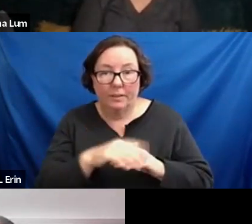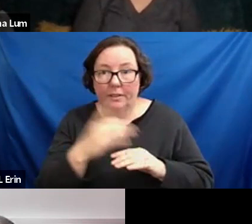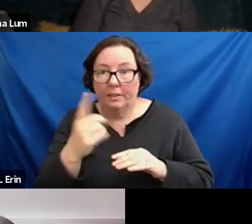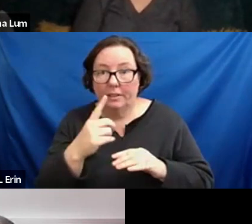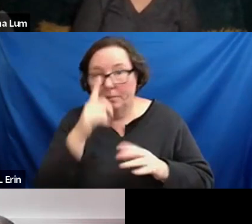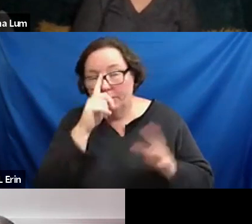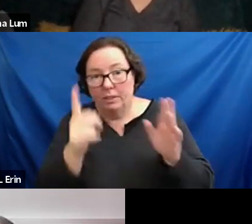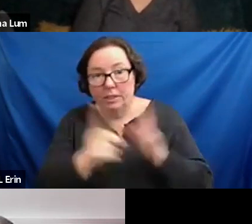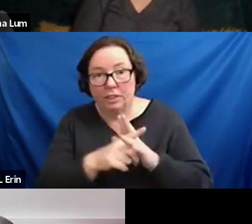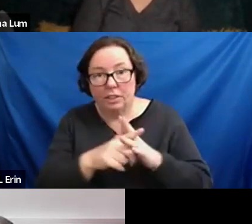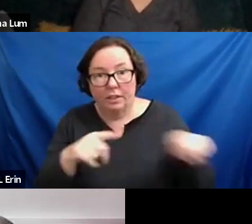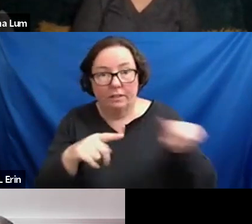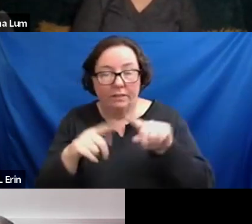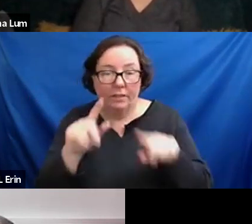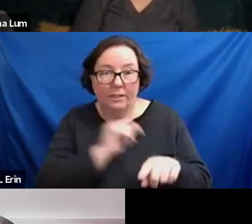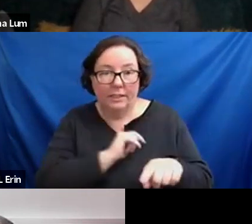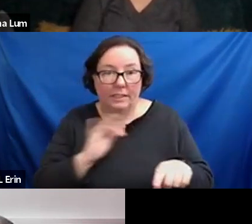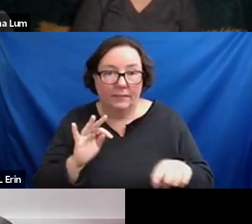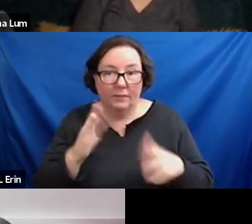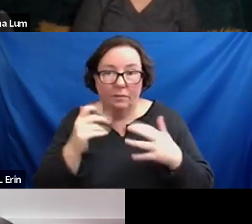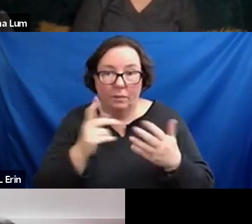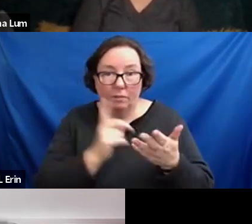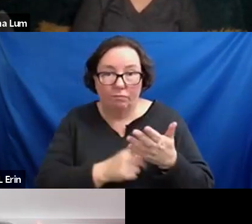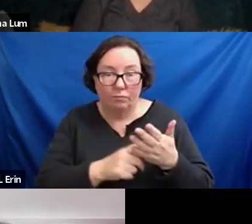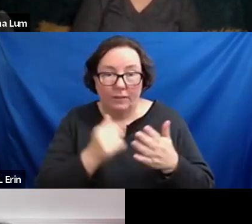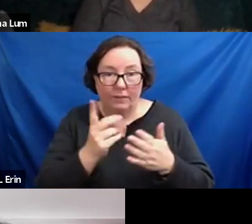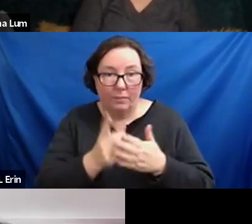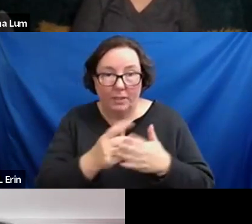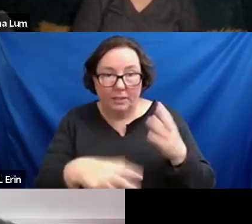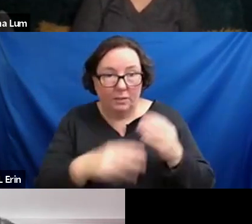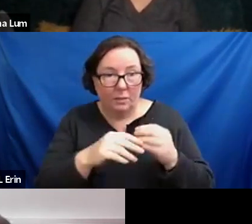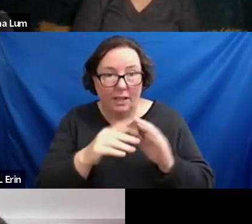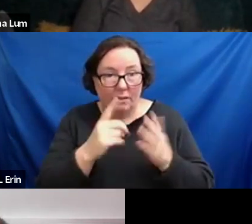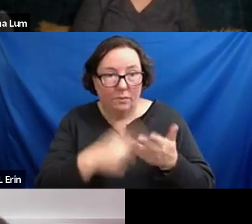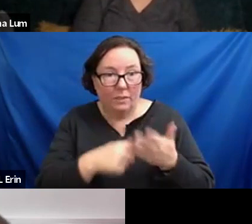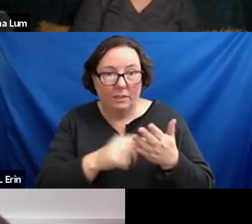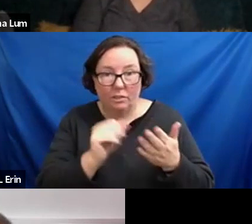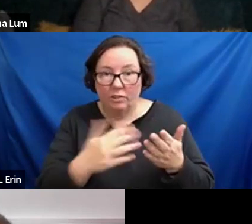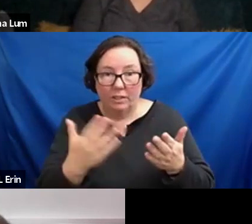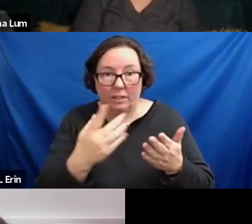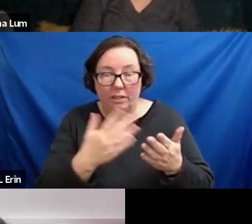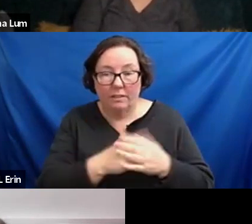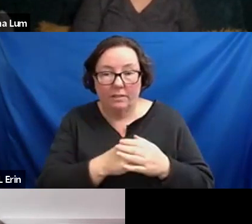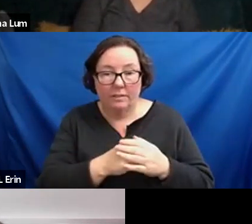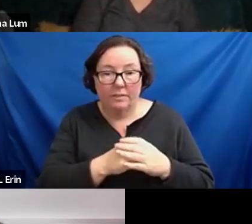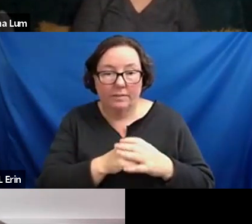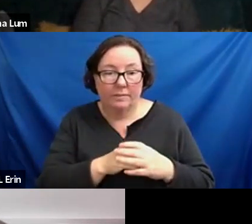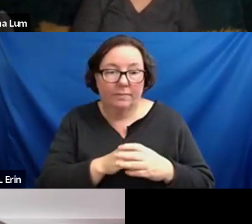has thought of that would like to take a few minutes to add to the discussion?